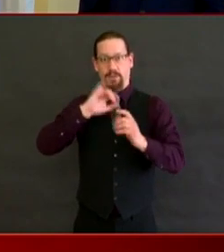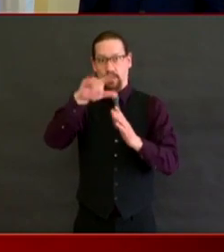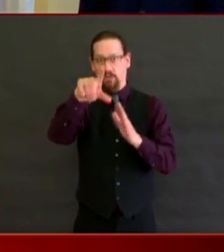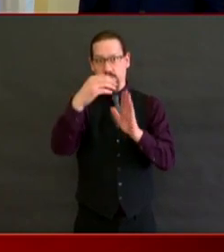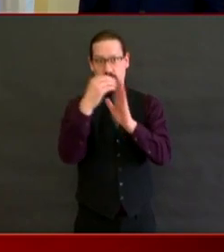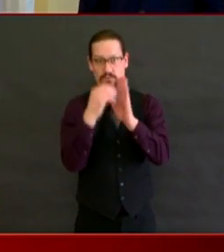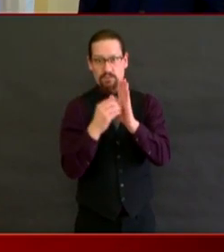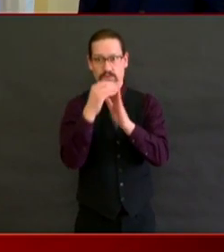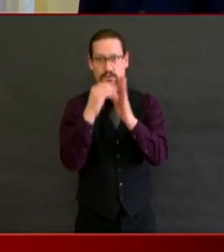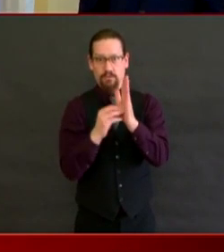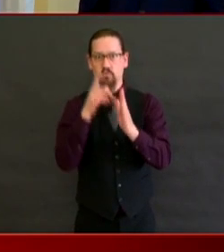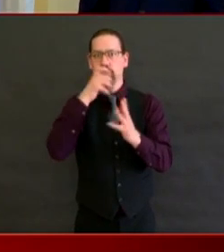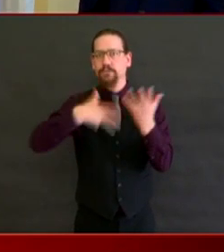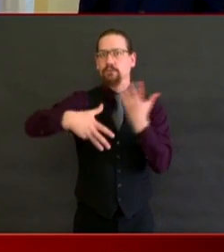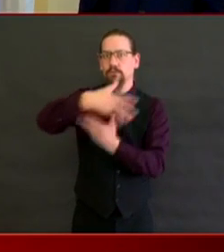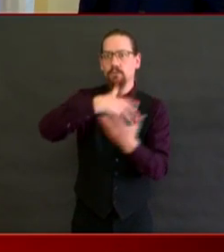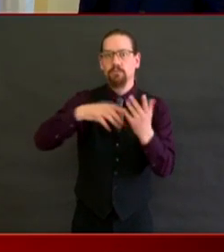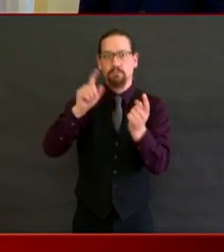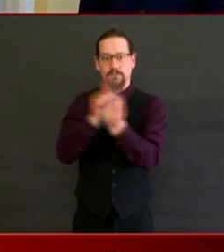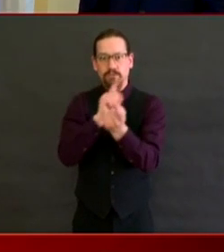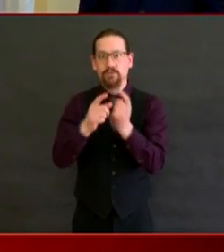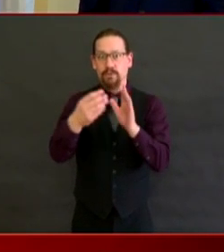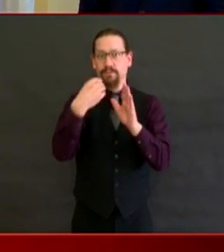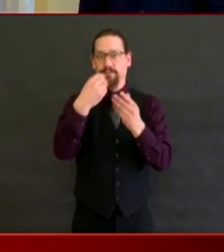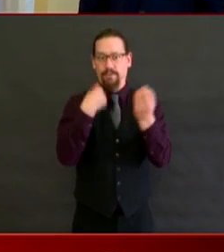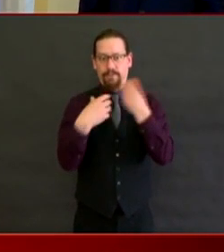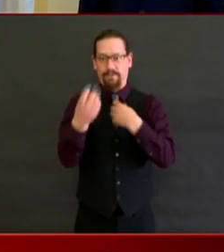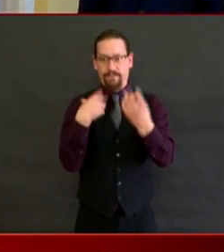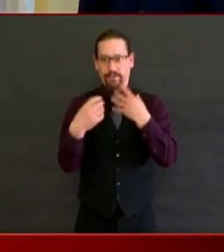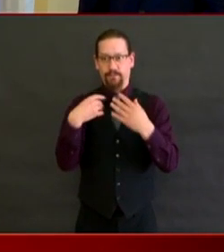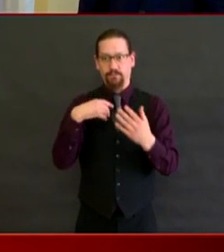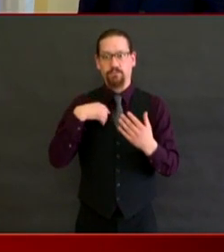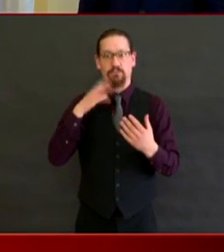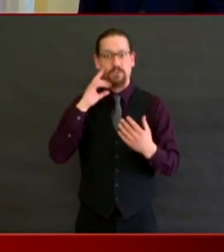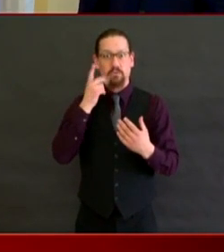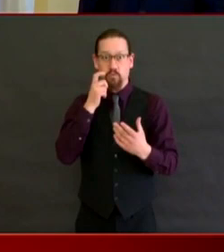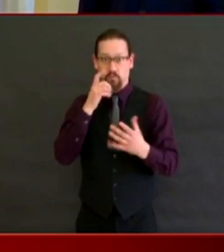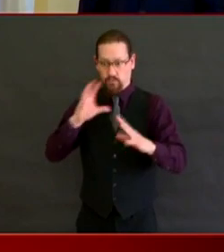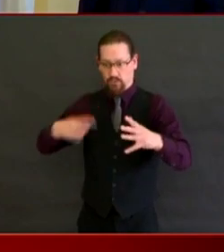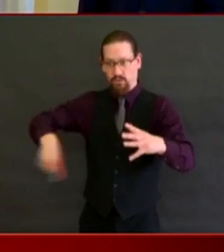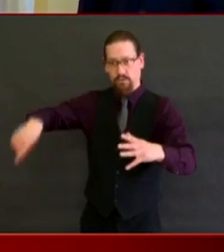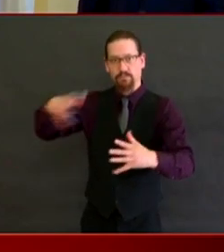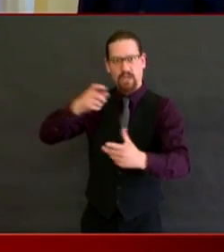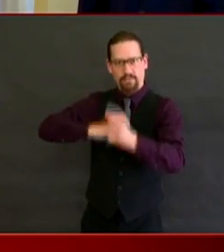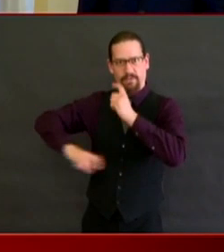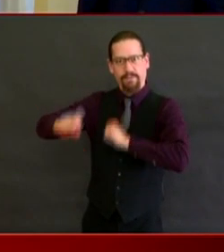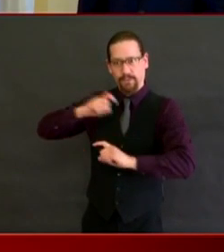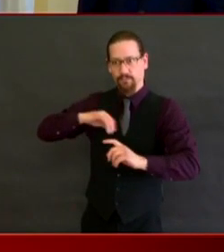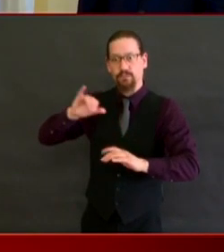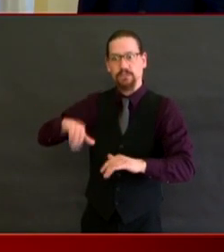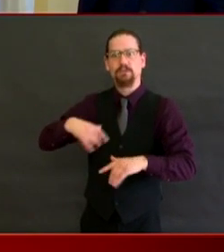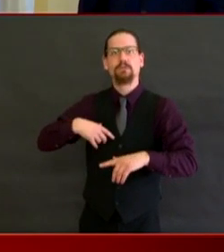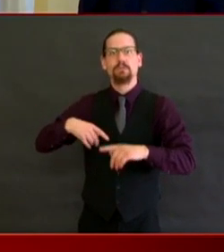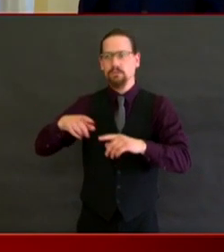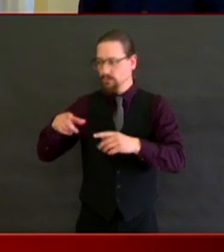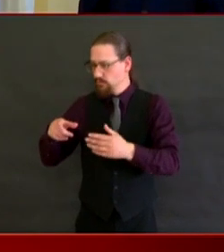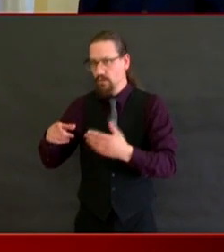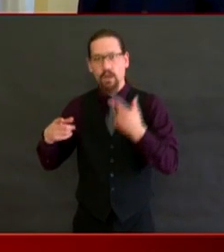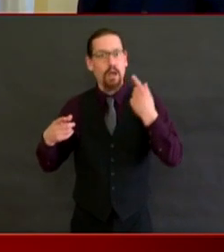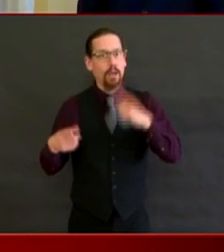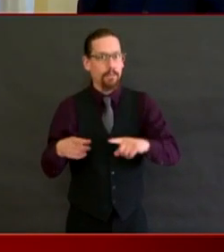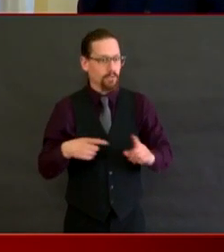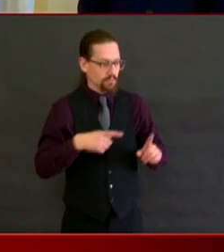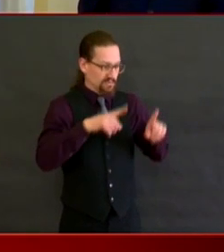to based on the number of cases as we're increasing those who are tested or engaging with those who have